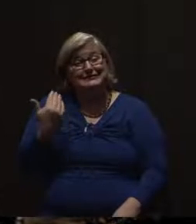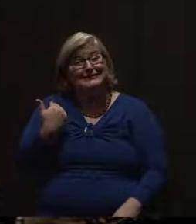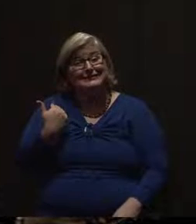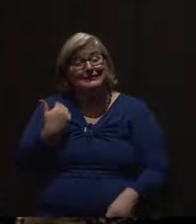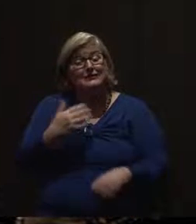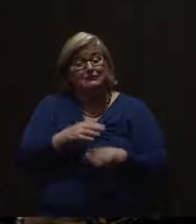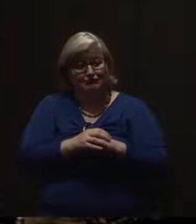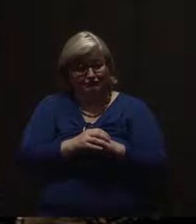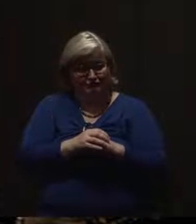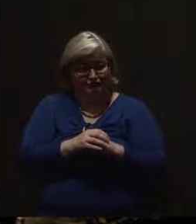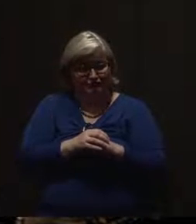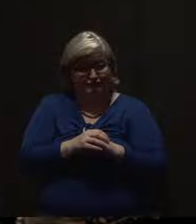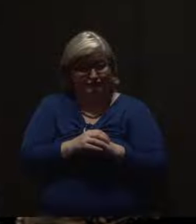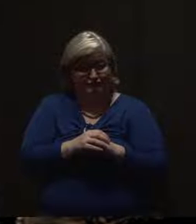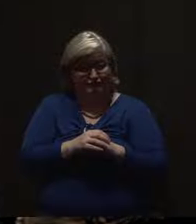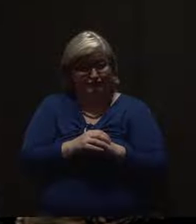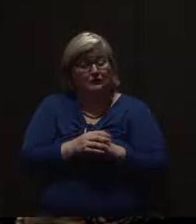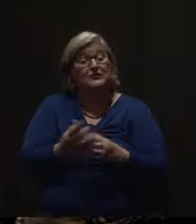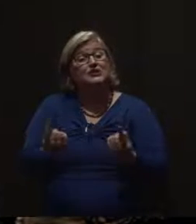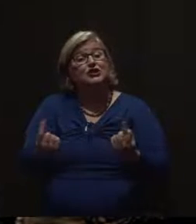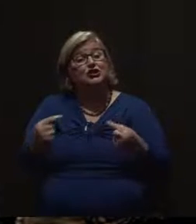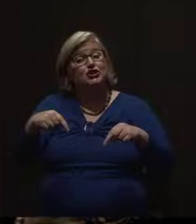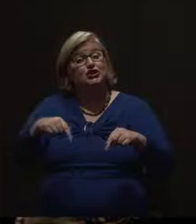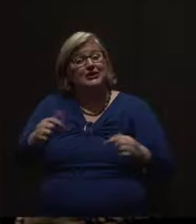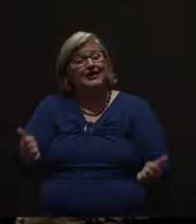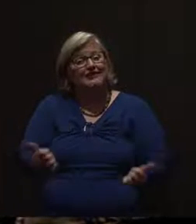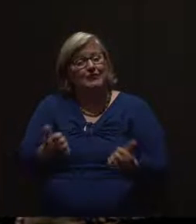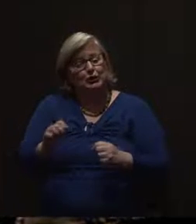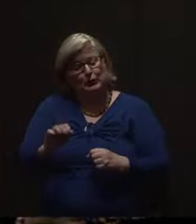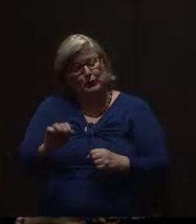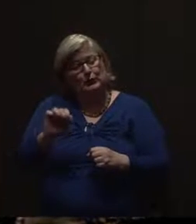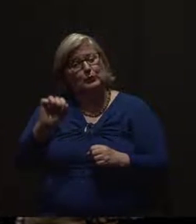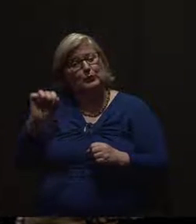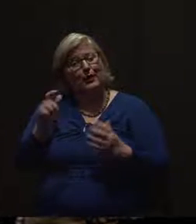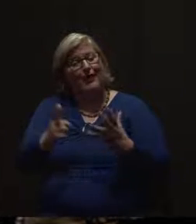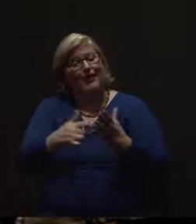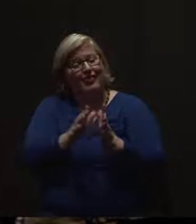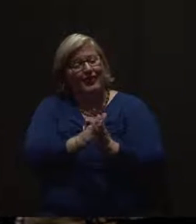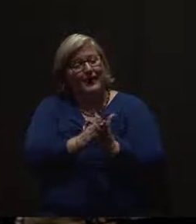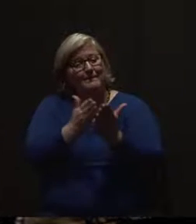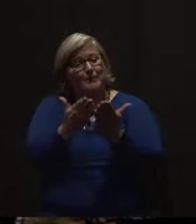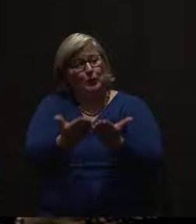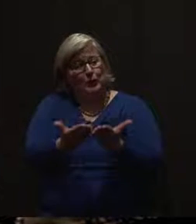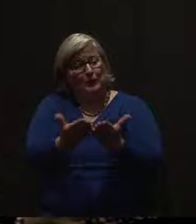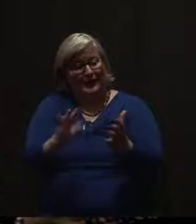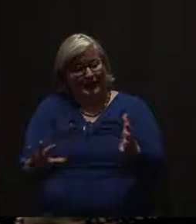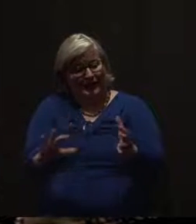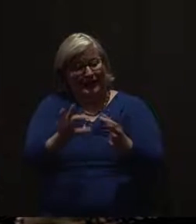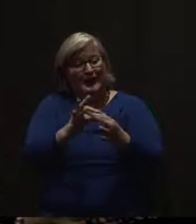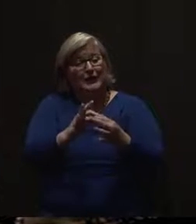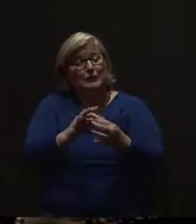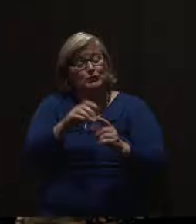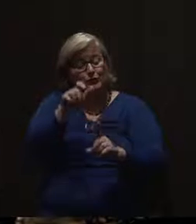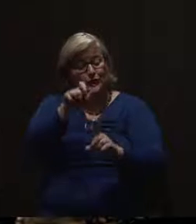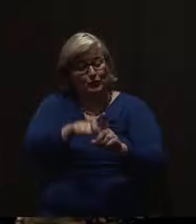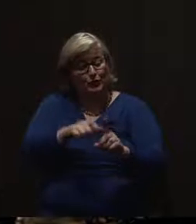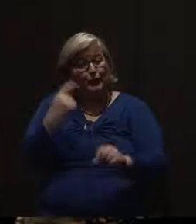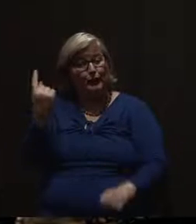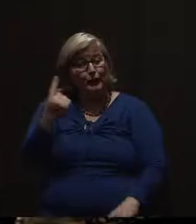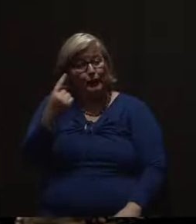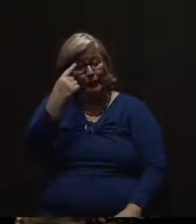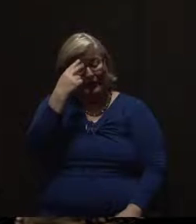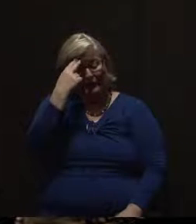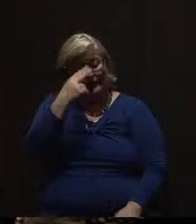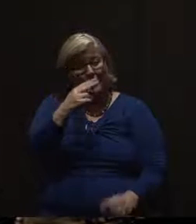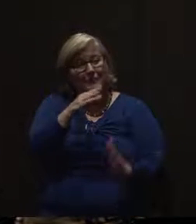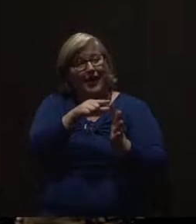V&Q Books. She has just finished another book about Emily Brontë, very excited, which is due in